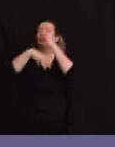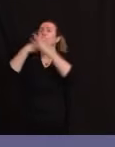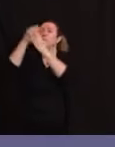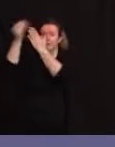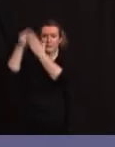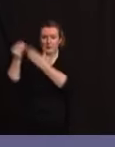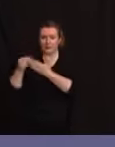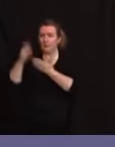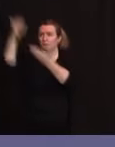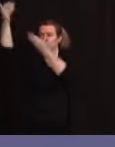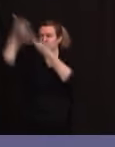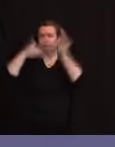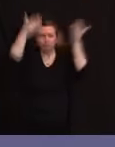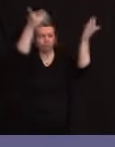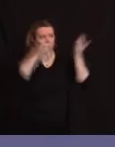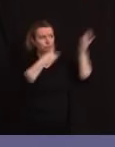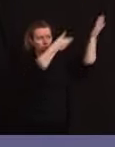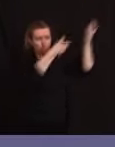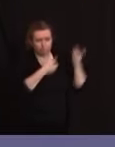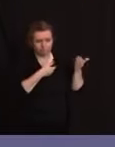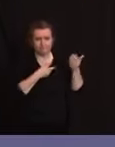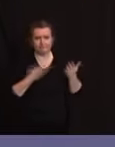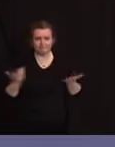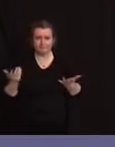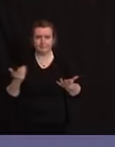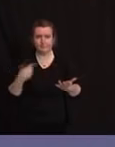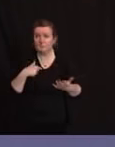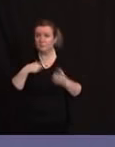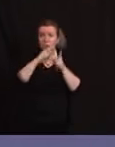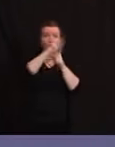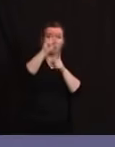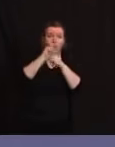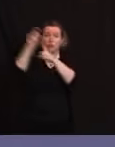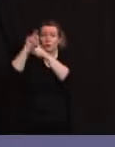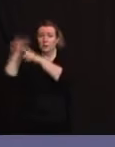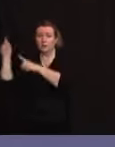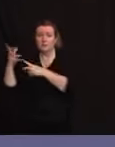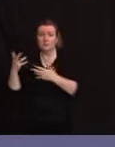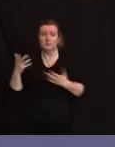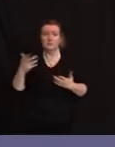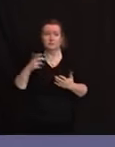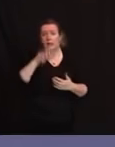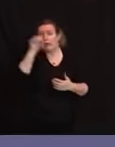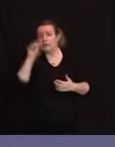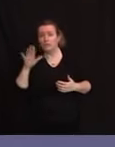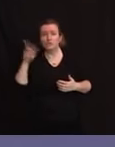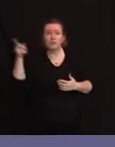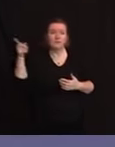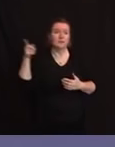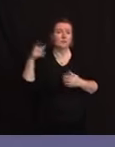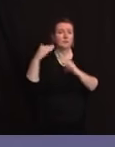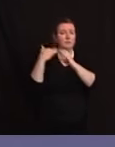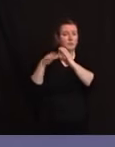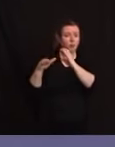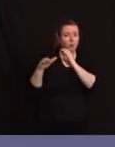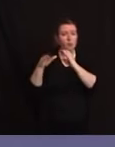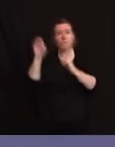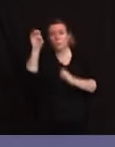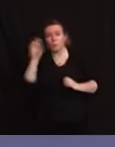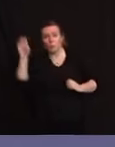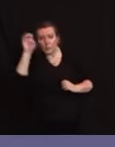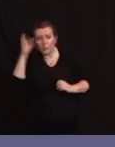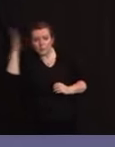was here, been on the phone myself with Asian, and back and forth on email, I might add, with European folks literally this